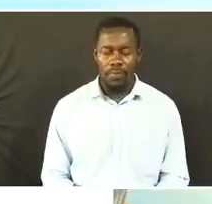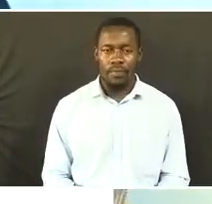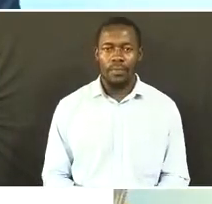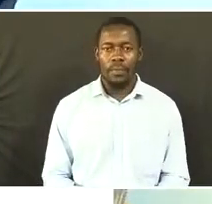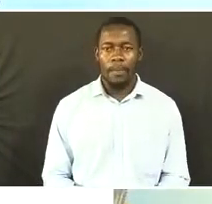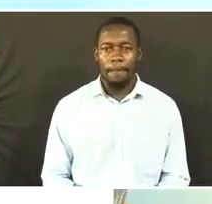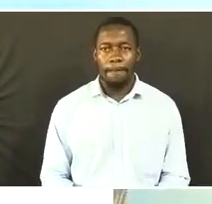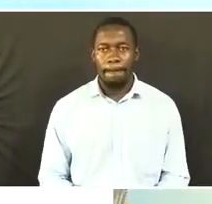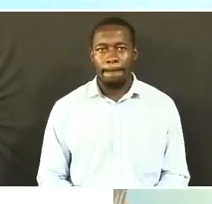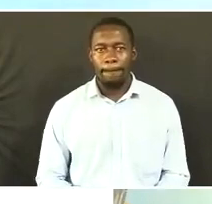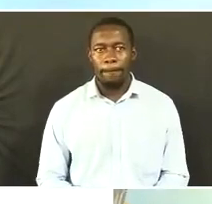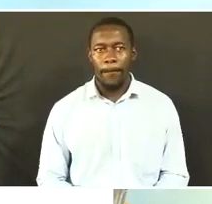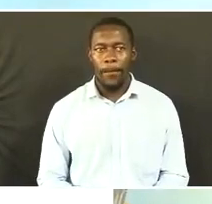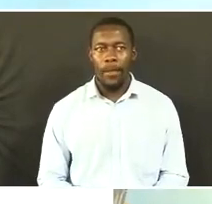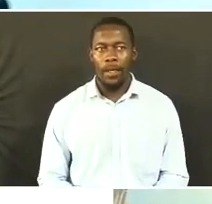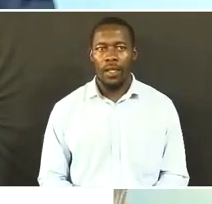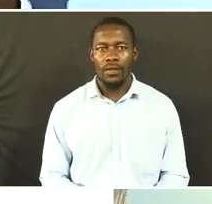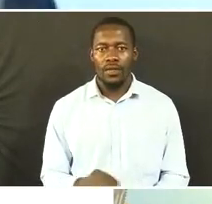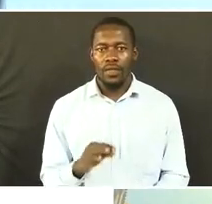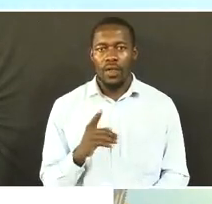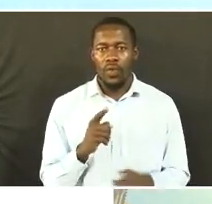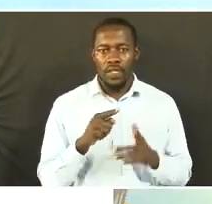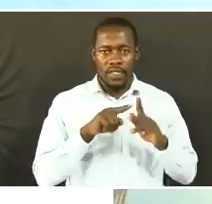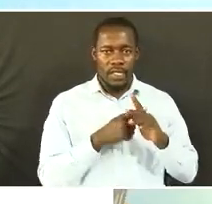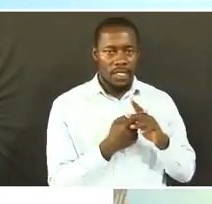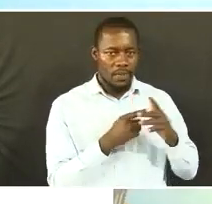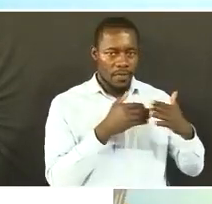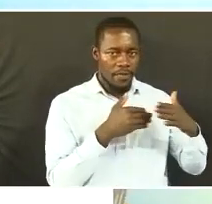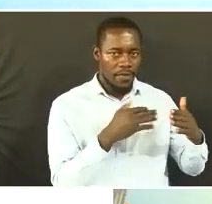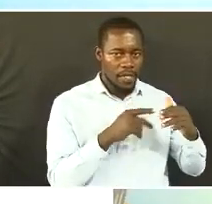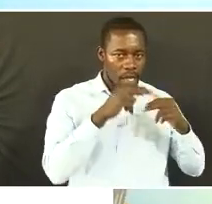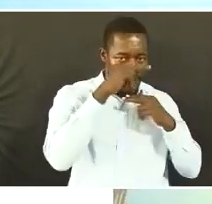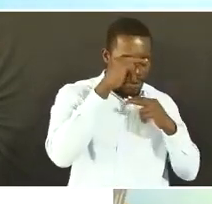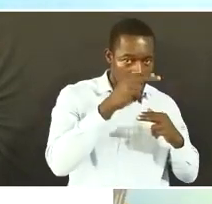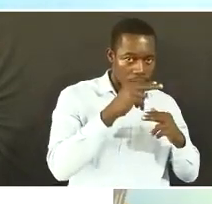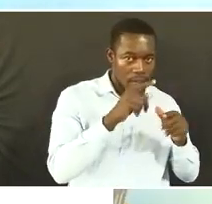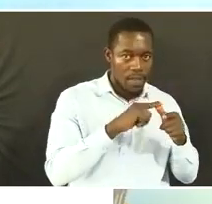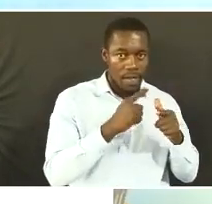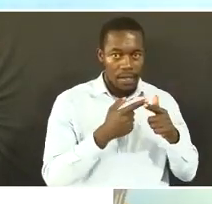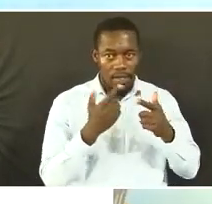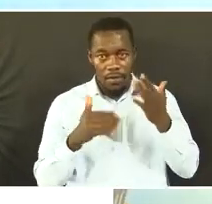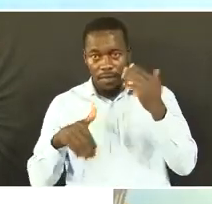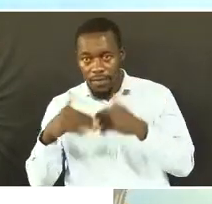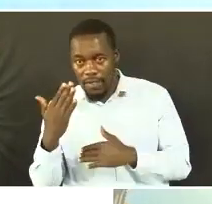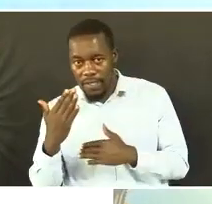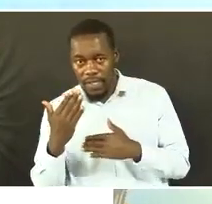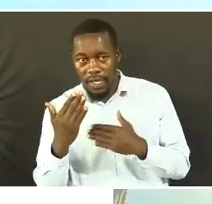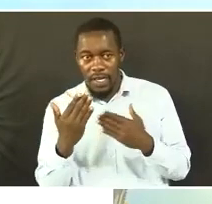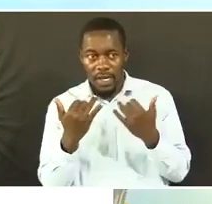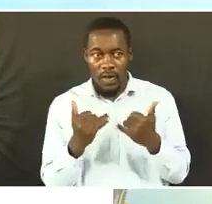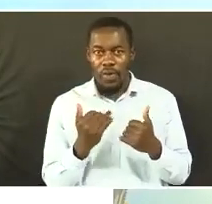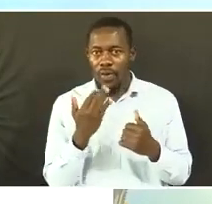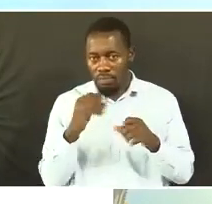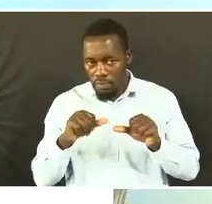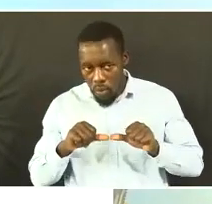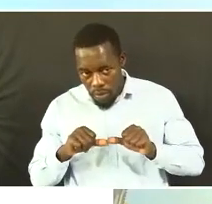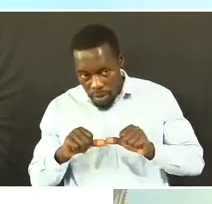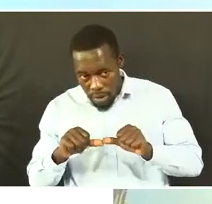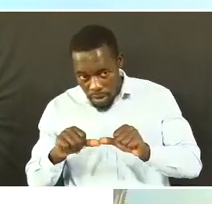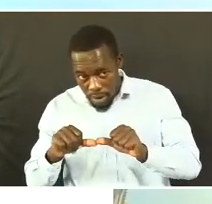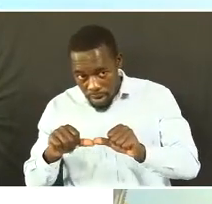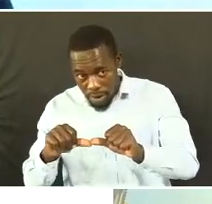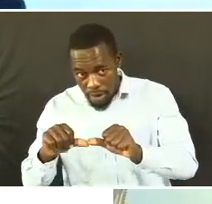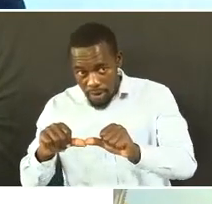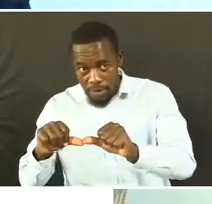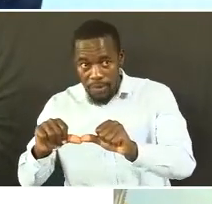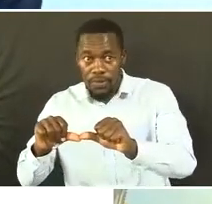all the way to public campus and bring them to join our youth department and grow on in the ranks of service.